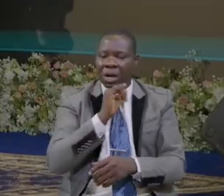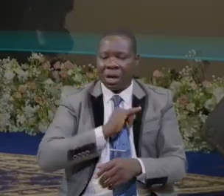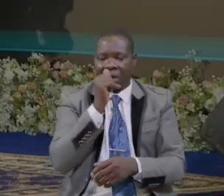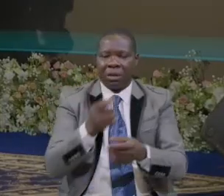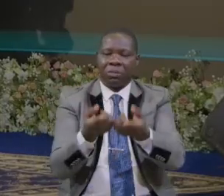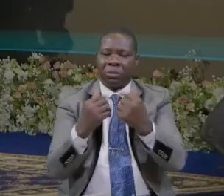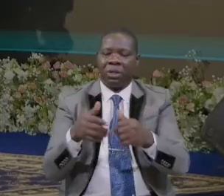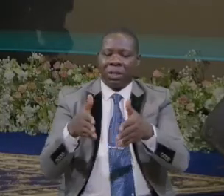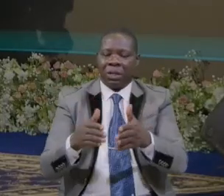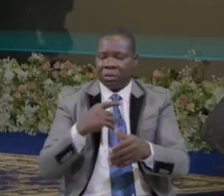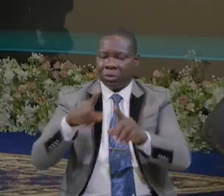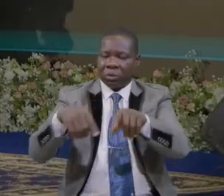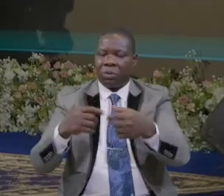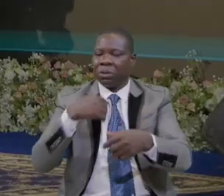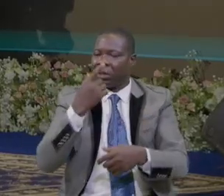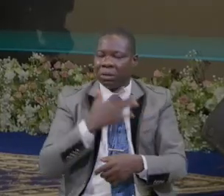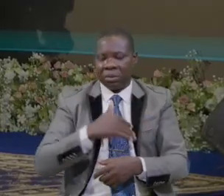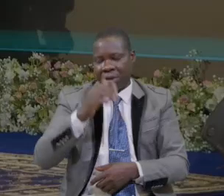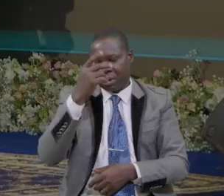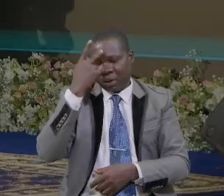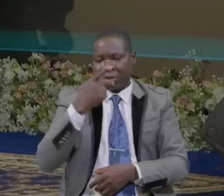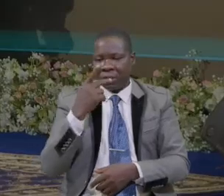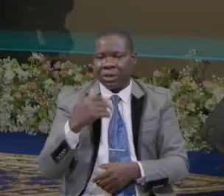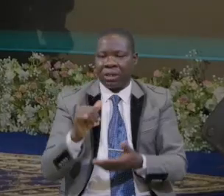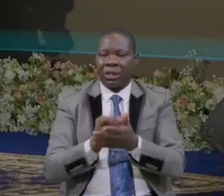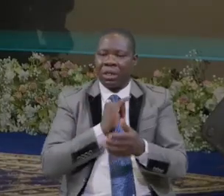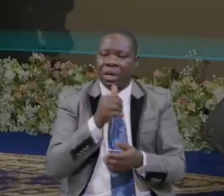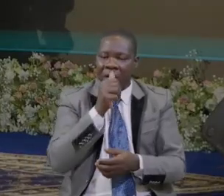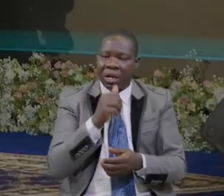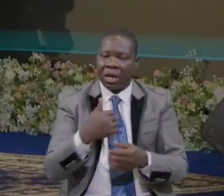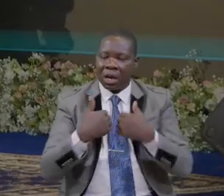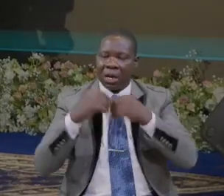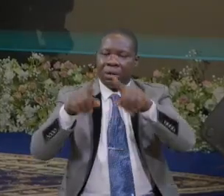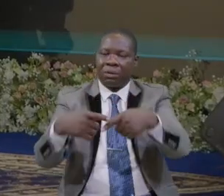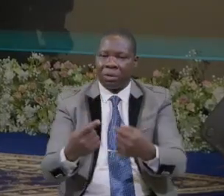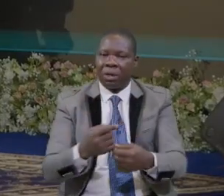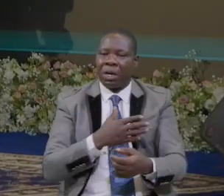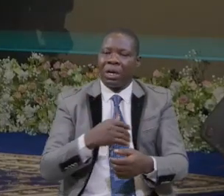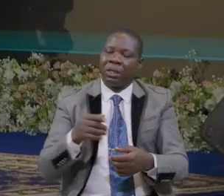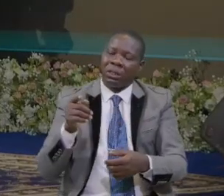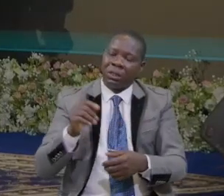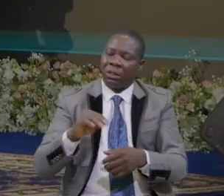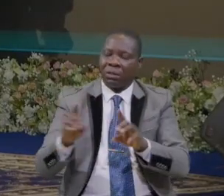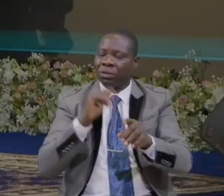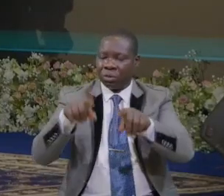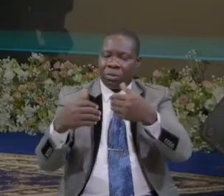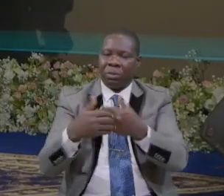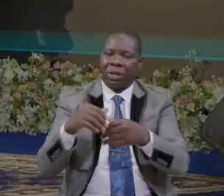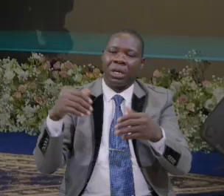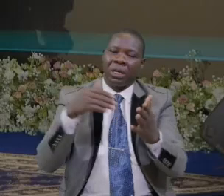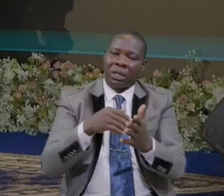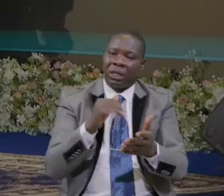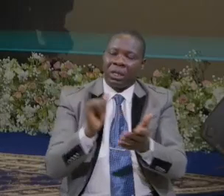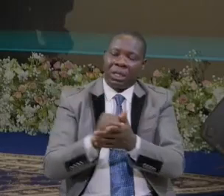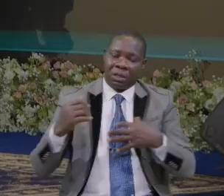have I done to you? Go back again. And that mantle remained in the hand of Elijah.